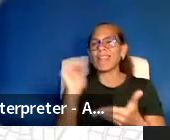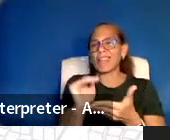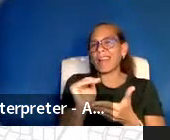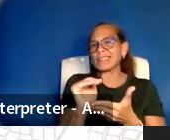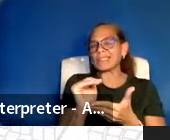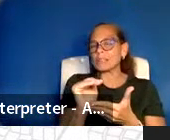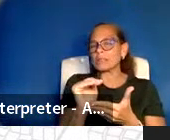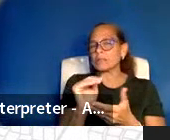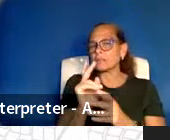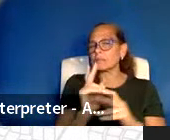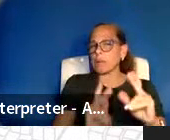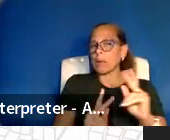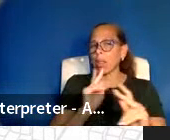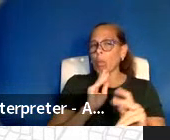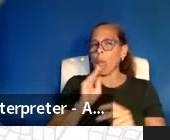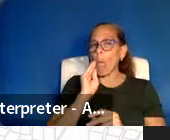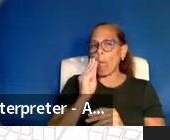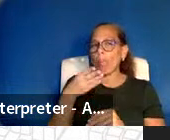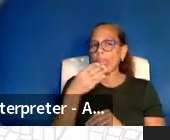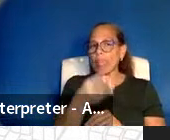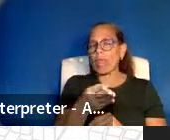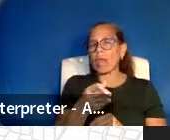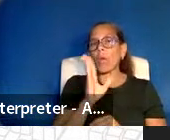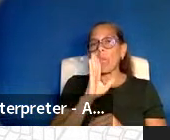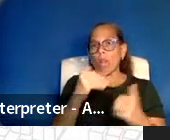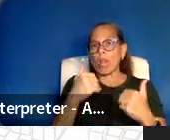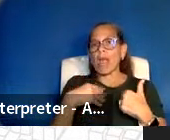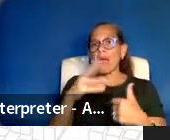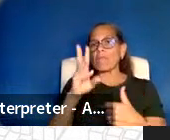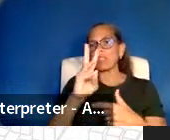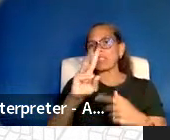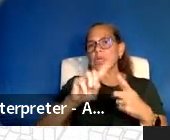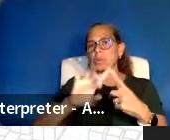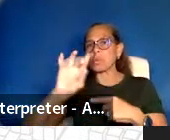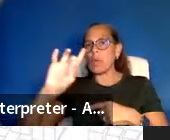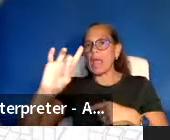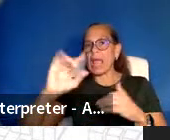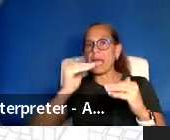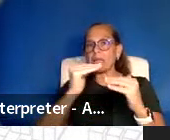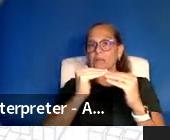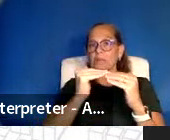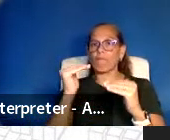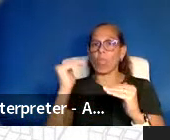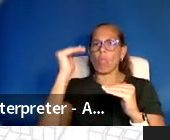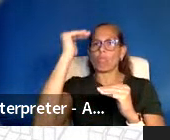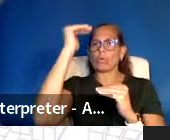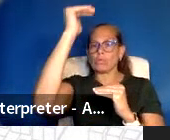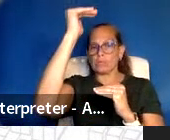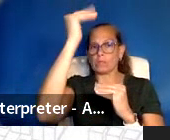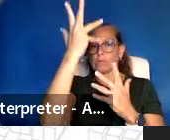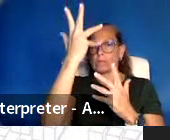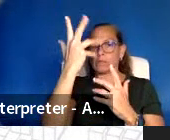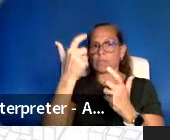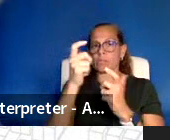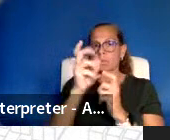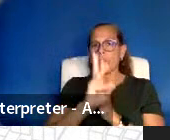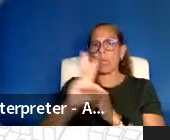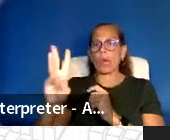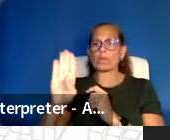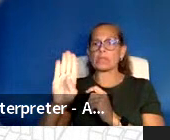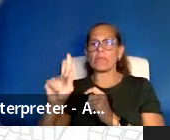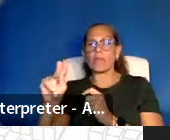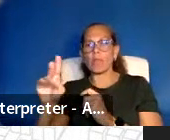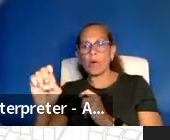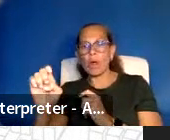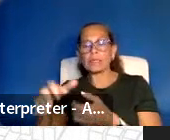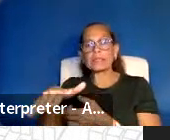the R7-2 and would typically allow for 6 to 8 stories, providing a transition between the larger buildings west of Bronxdale Avenue and